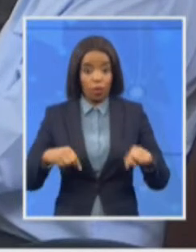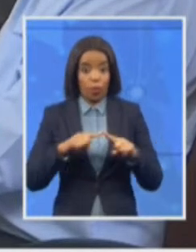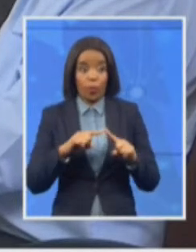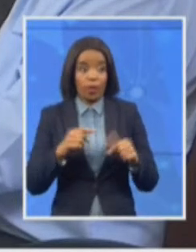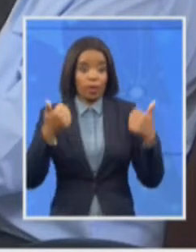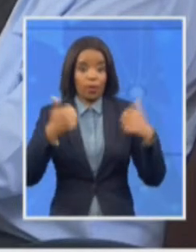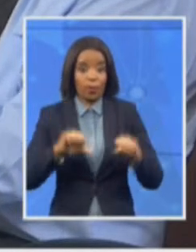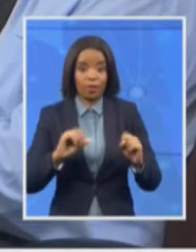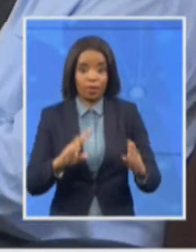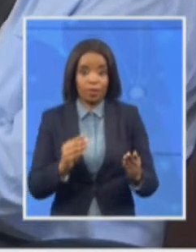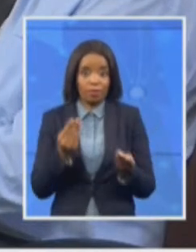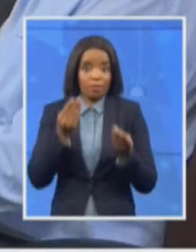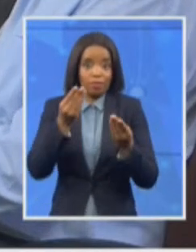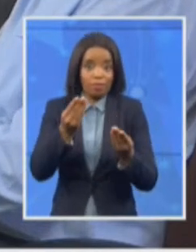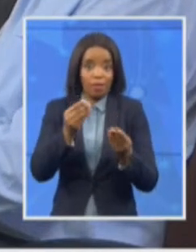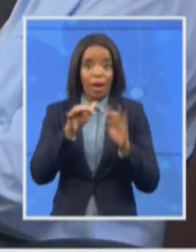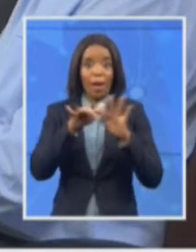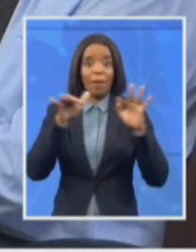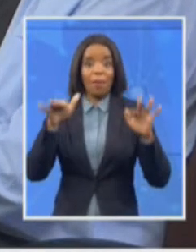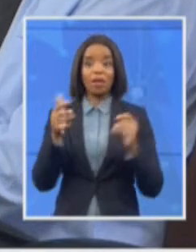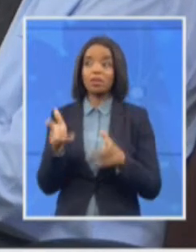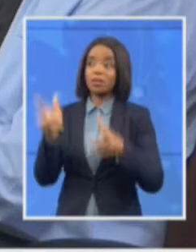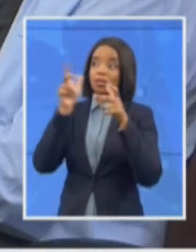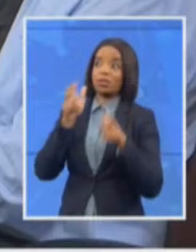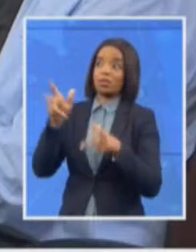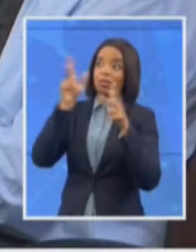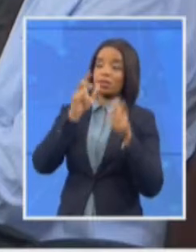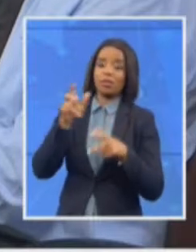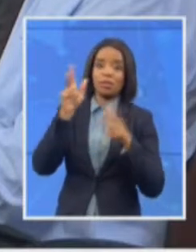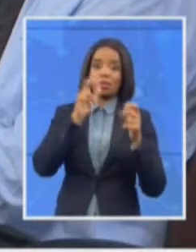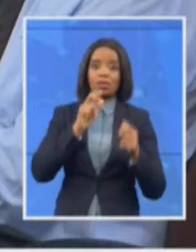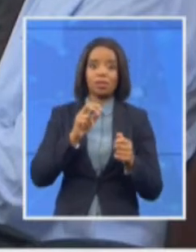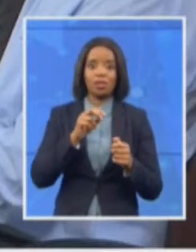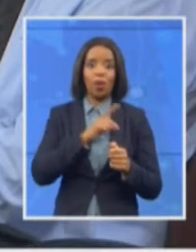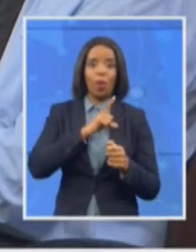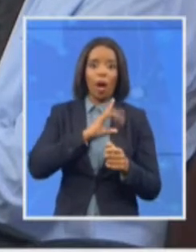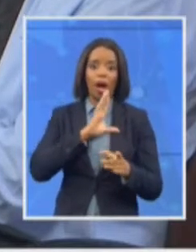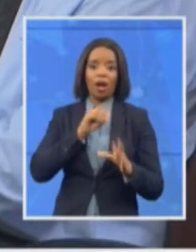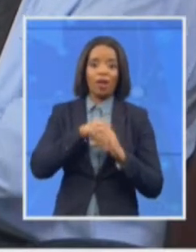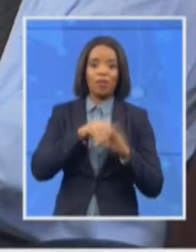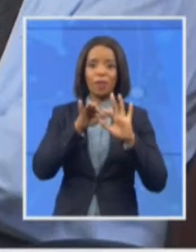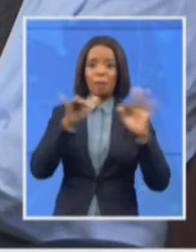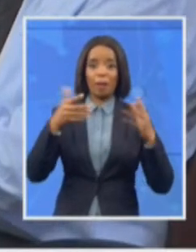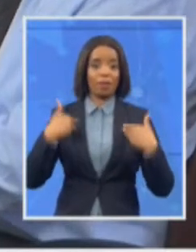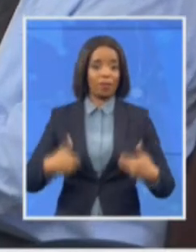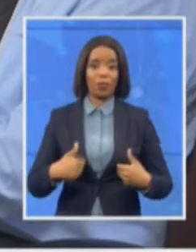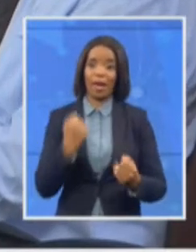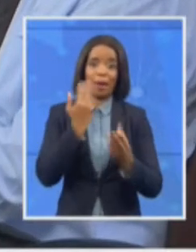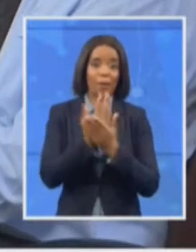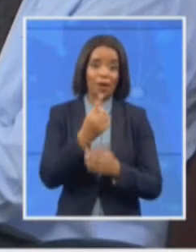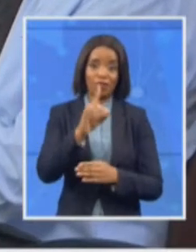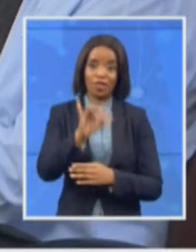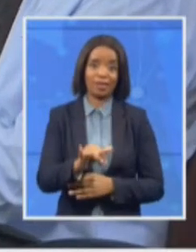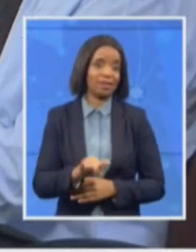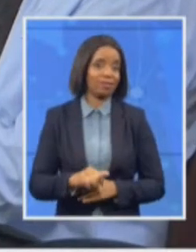is a public interest issue. This is simply a issue of